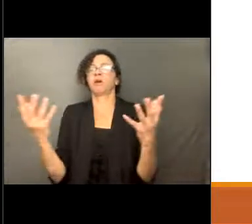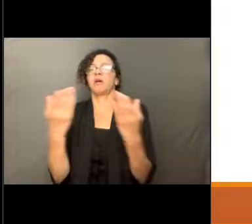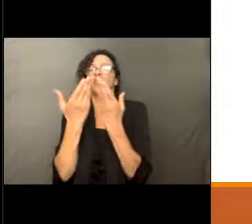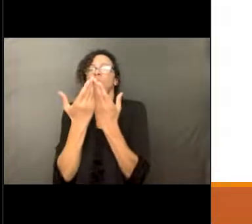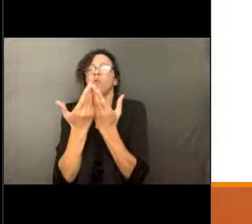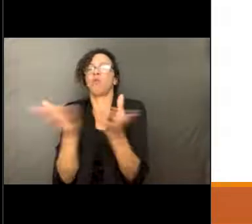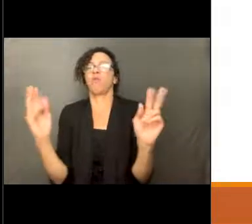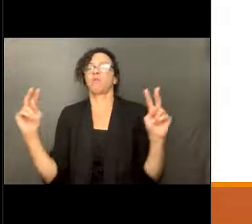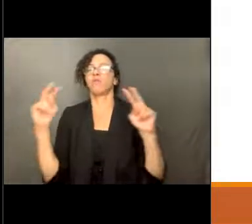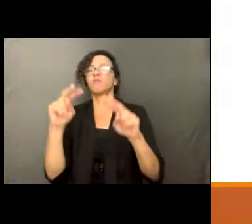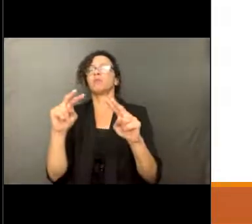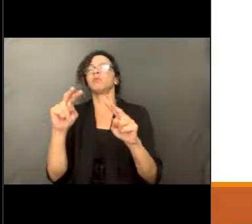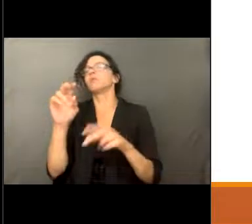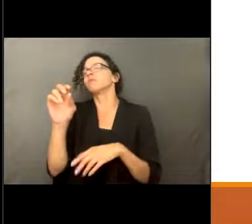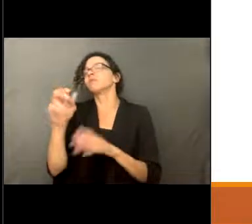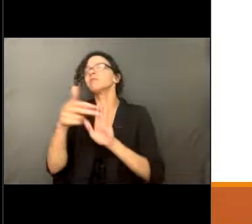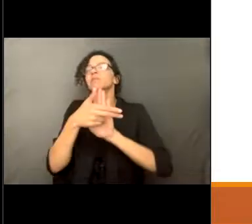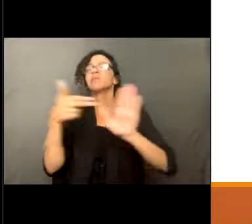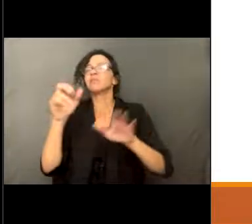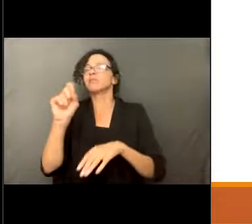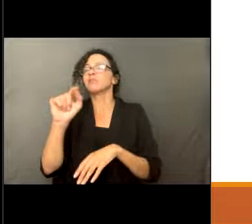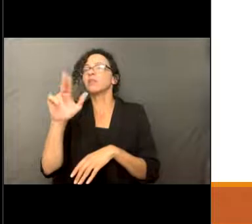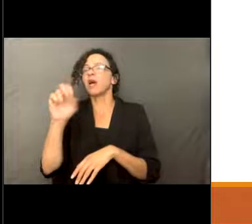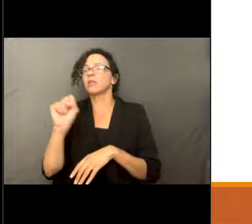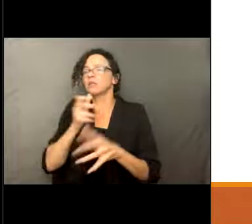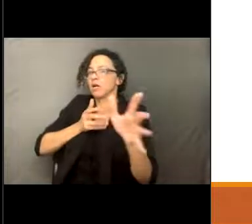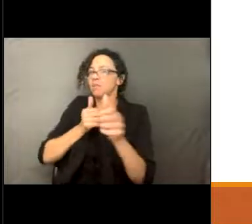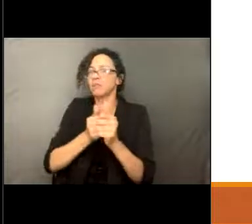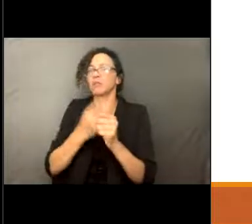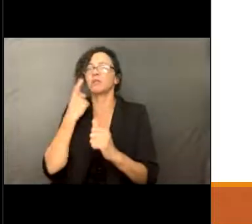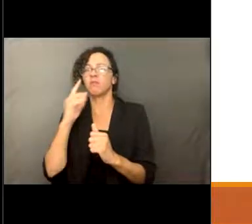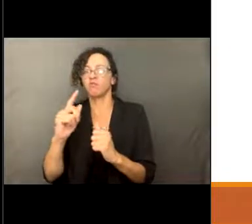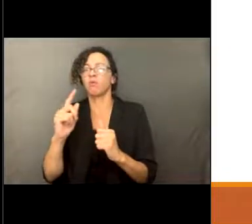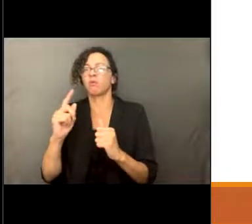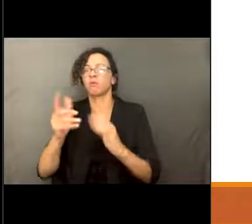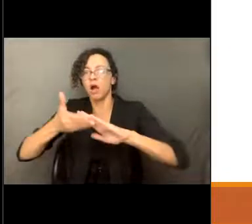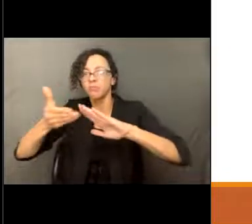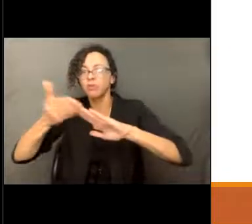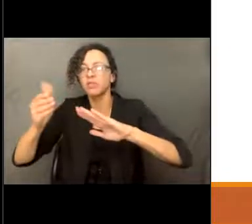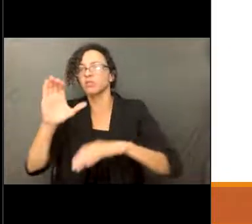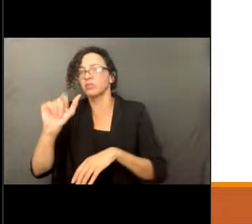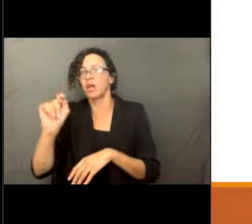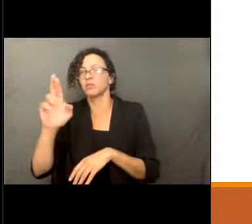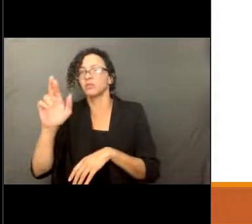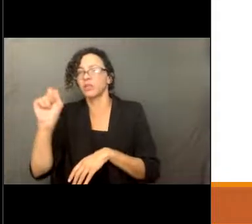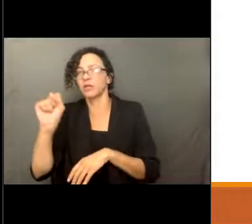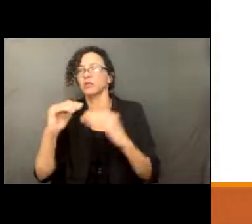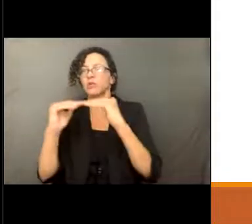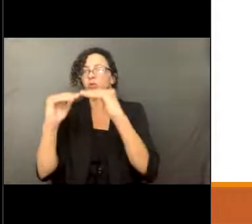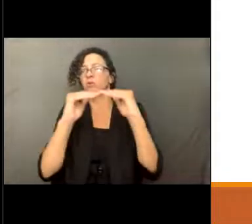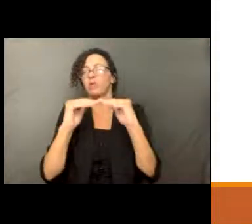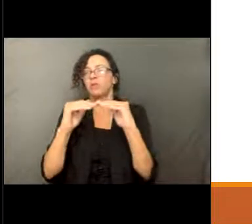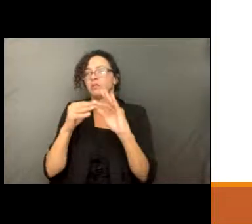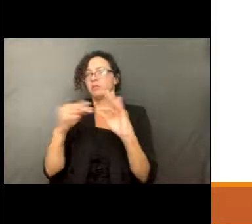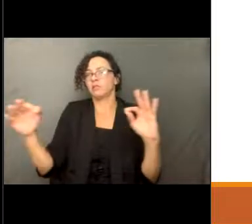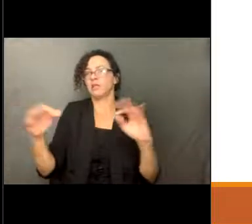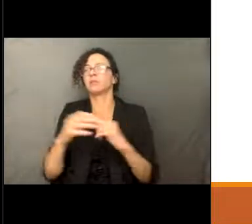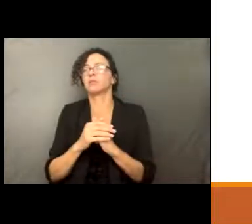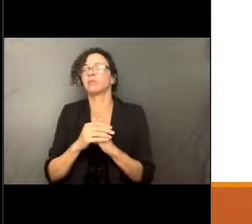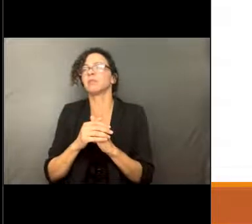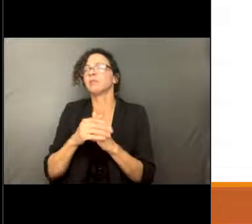our Transportation Equity Index. At a very high level, the EQI is what we're calling it, is a screening tool